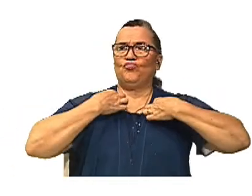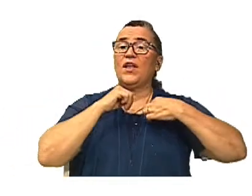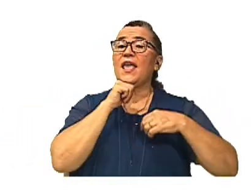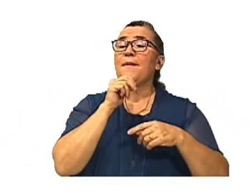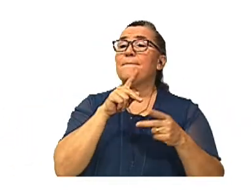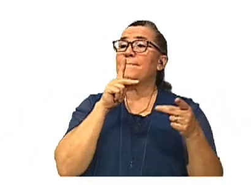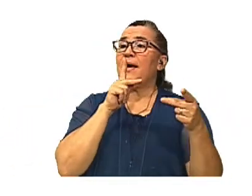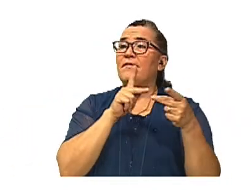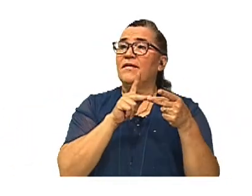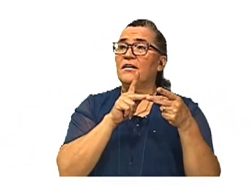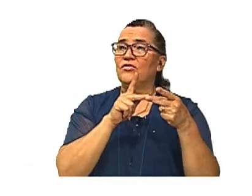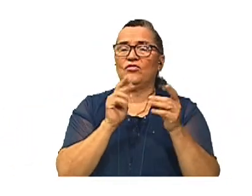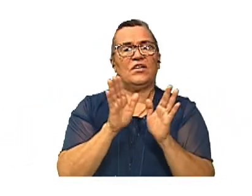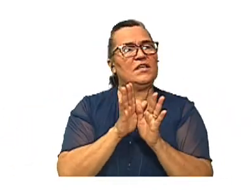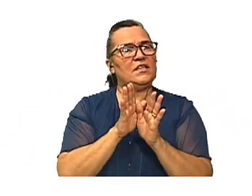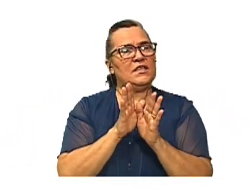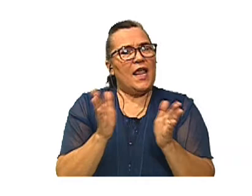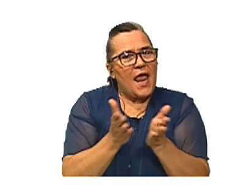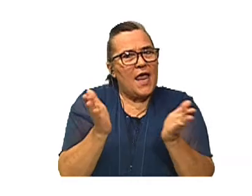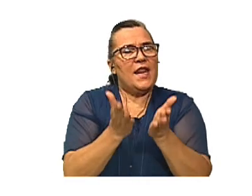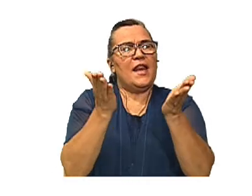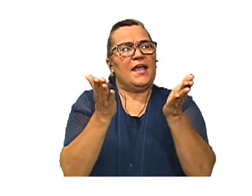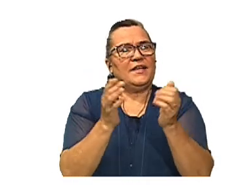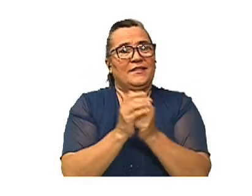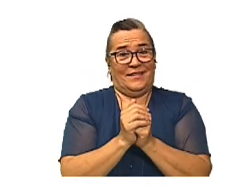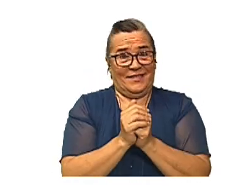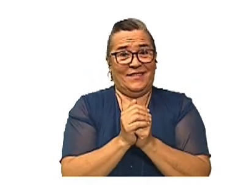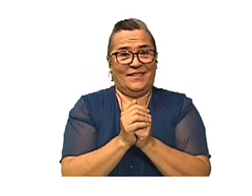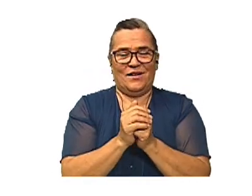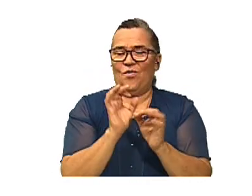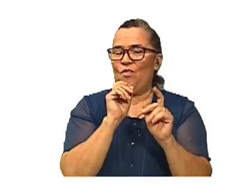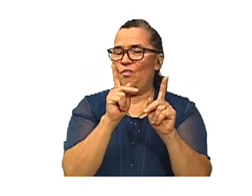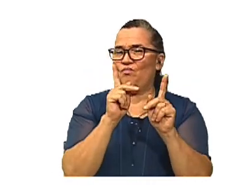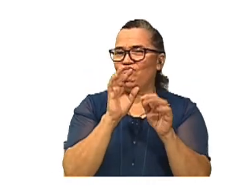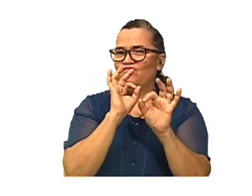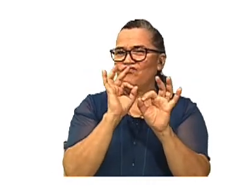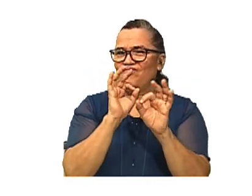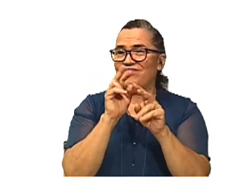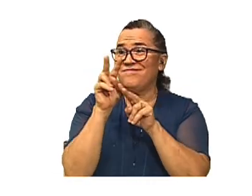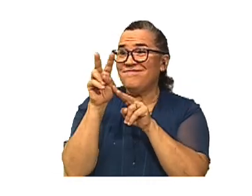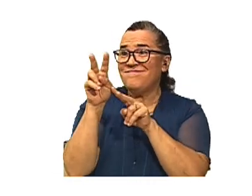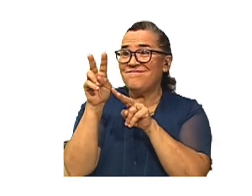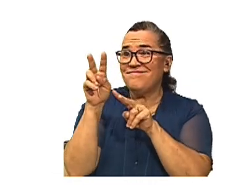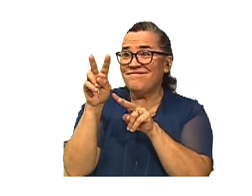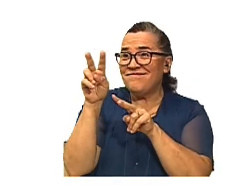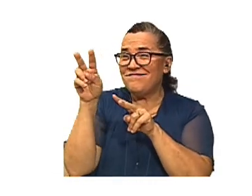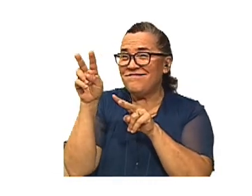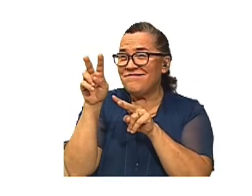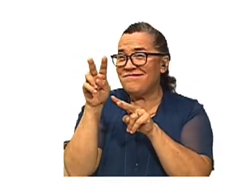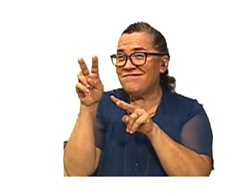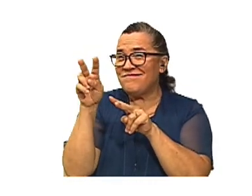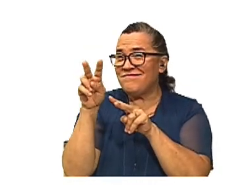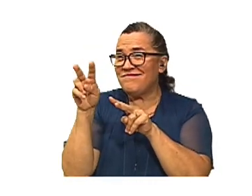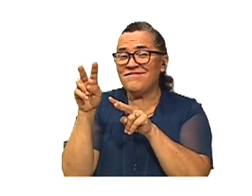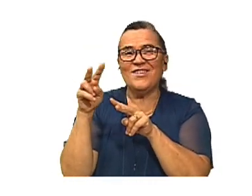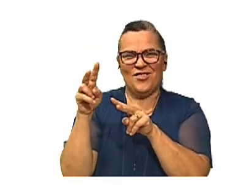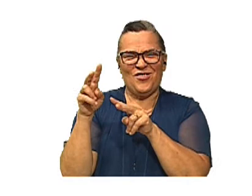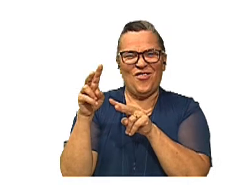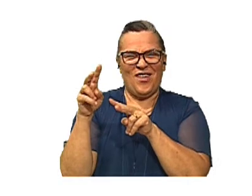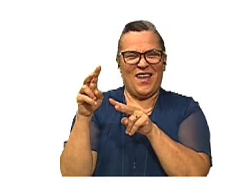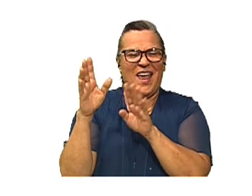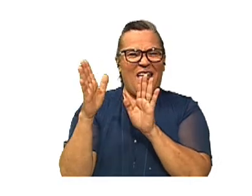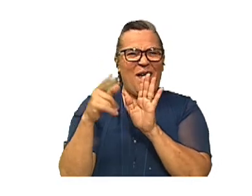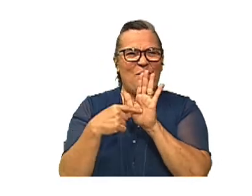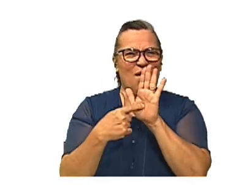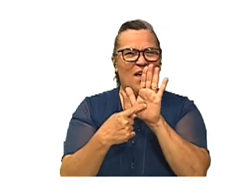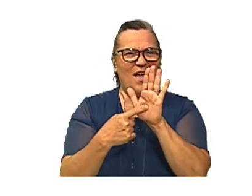imperfections, and generated. Okay, very good. Now, let's go. I'm going to give you some seconds to